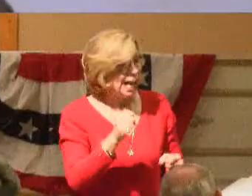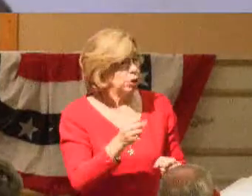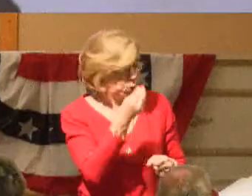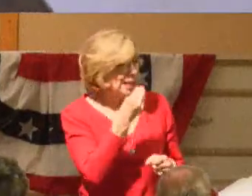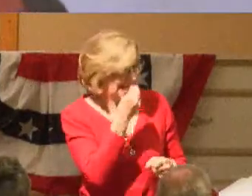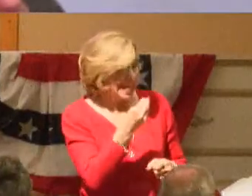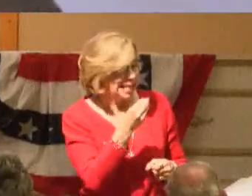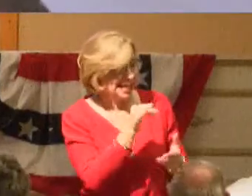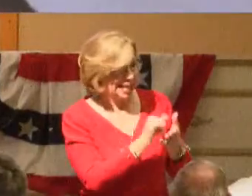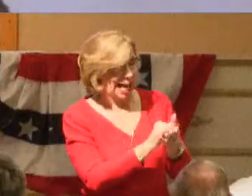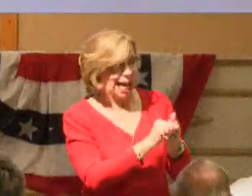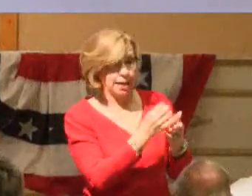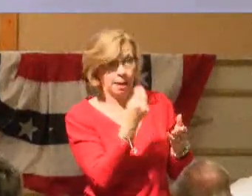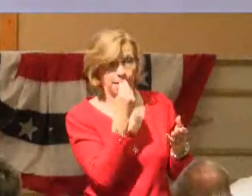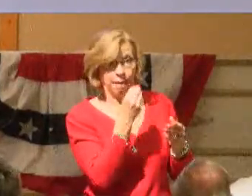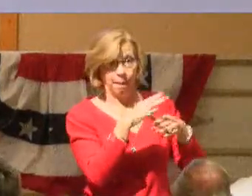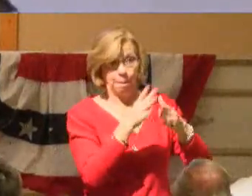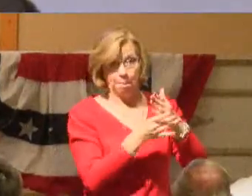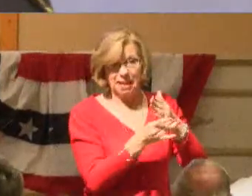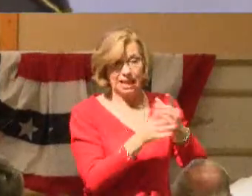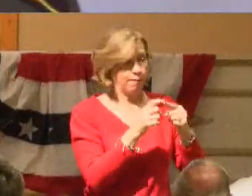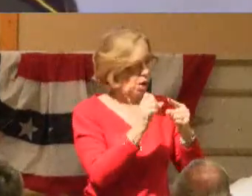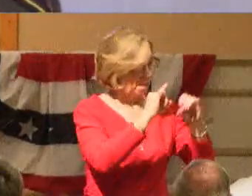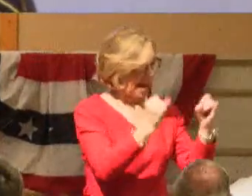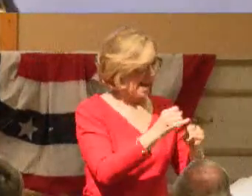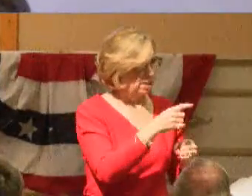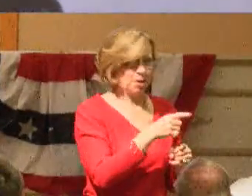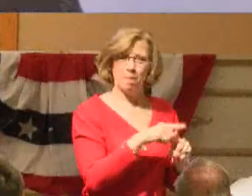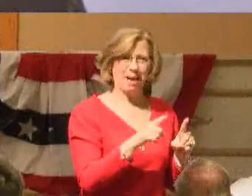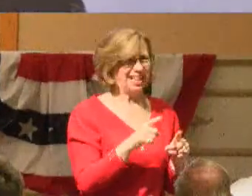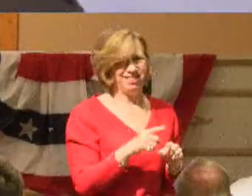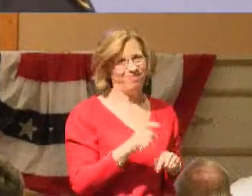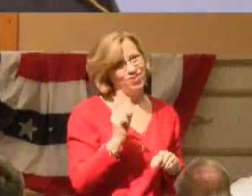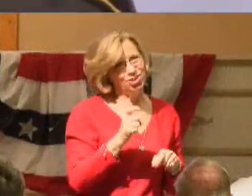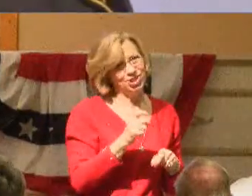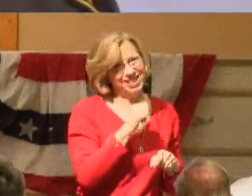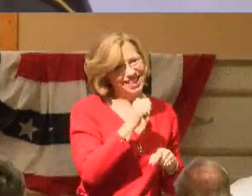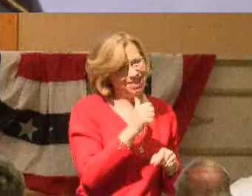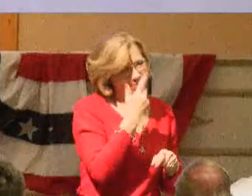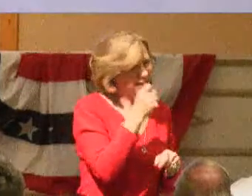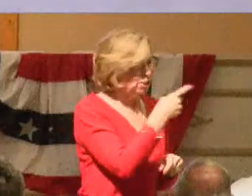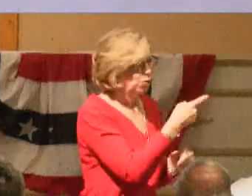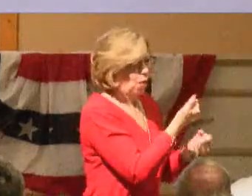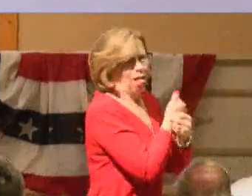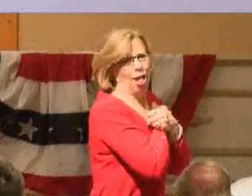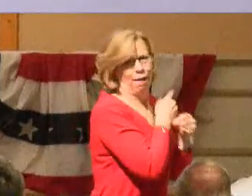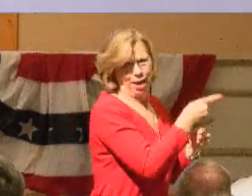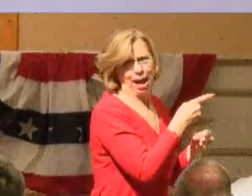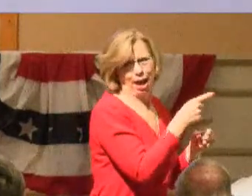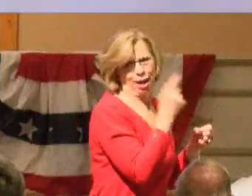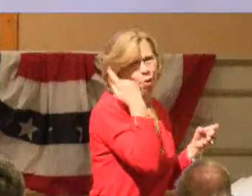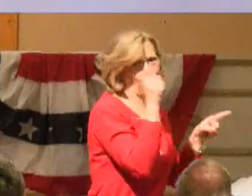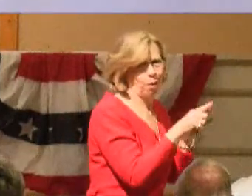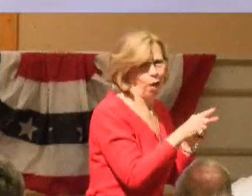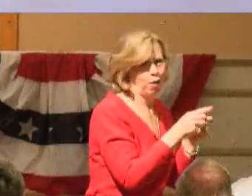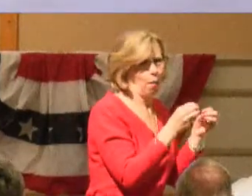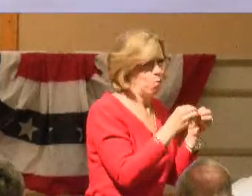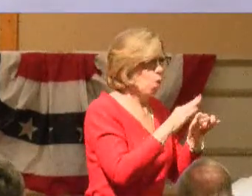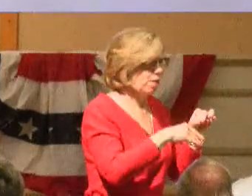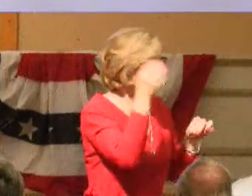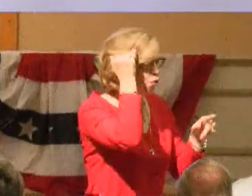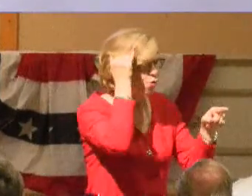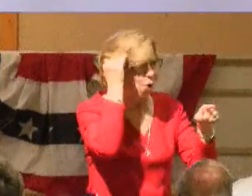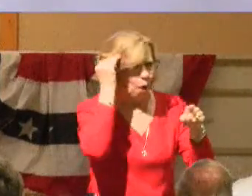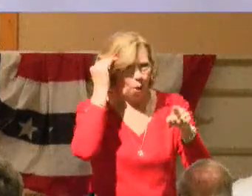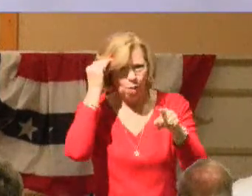want to. It's okay, but you shouldn't because you love your brother more than your knowledge above what's right